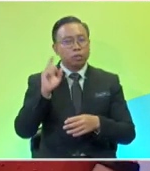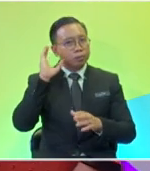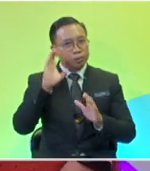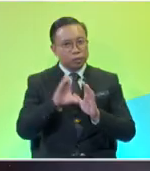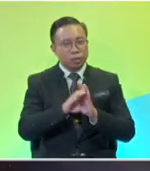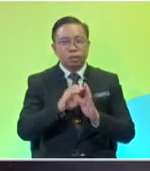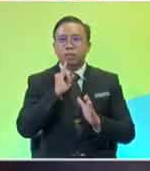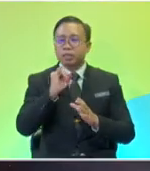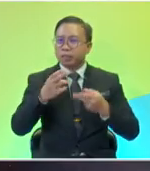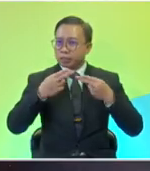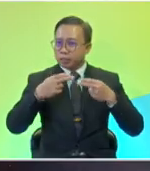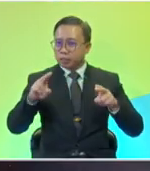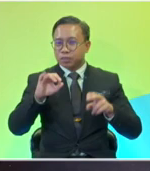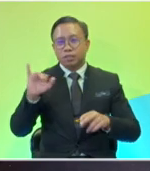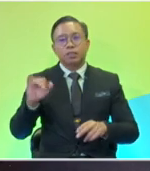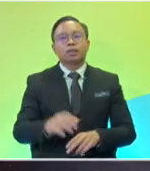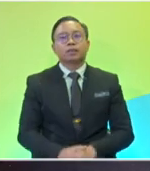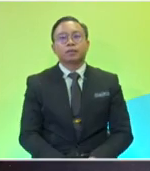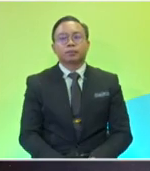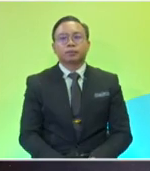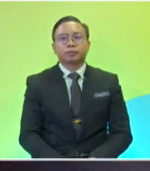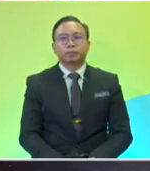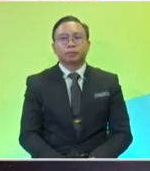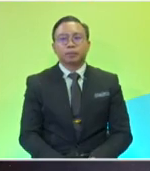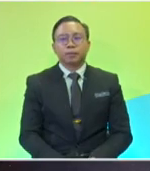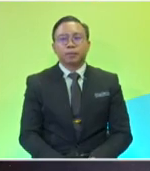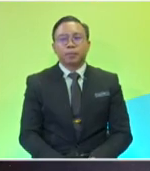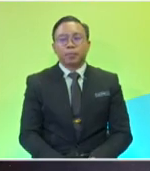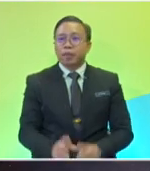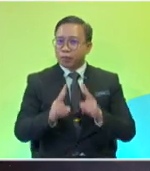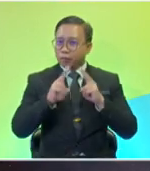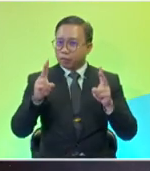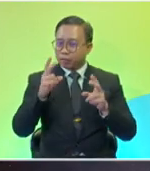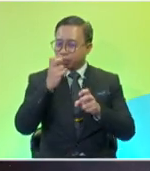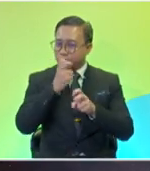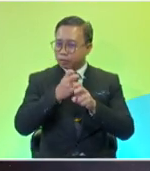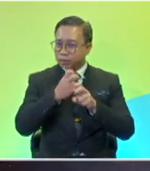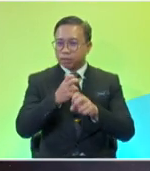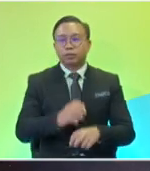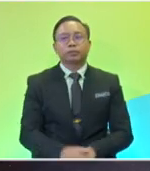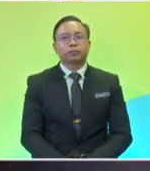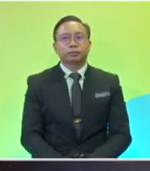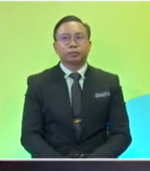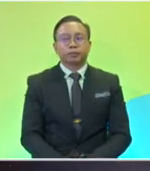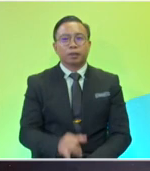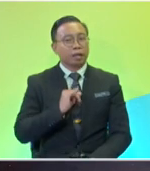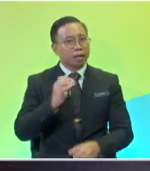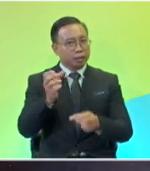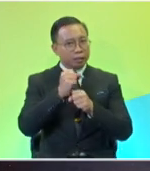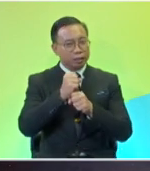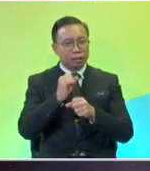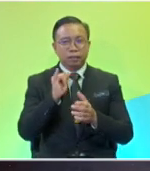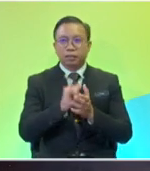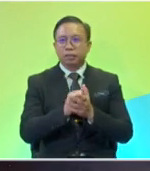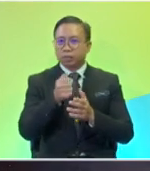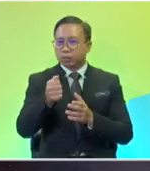missing. With my eyes closed? Yes. That's a very difficult test, but I'll take it. I'll take it. Okay, I'll do it. So